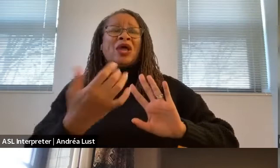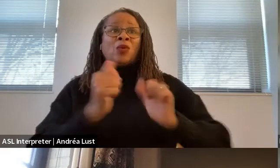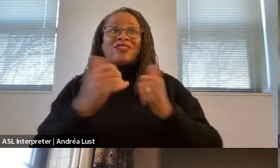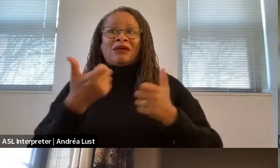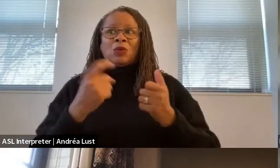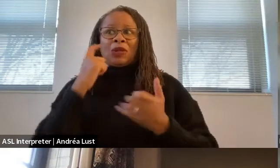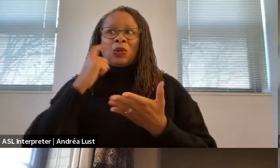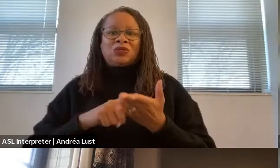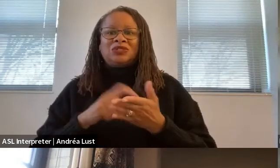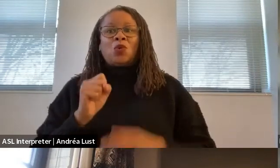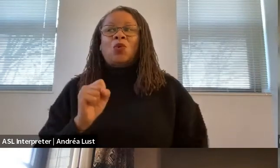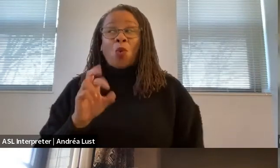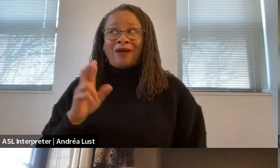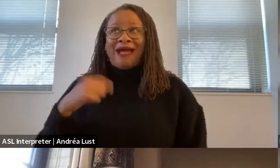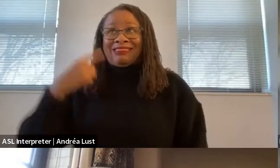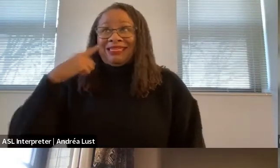so I think,